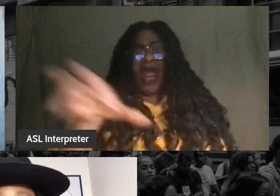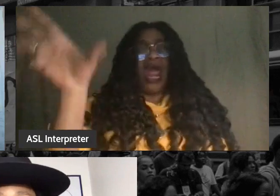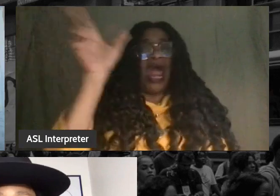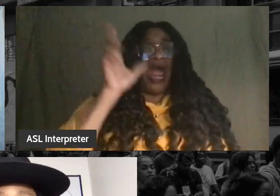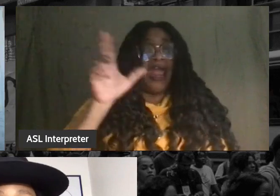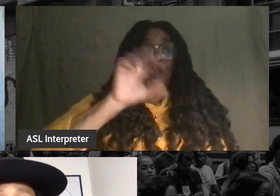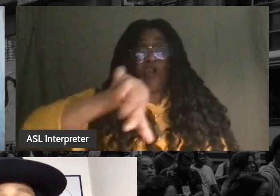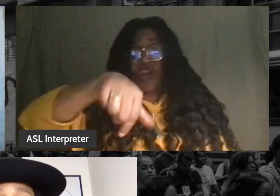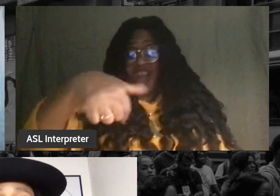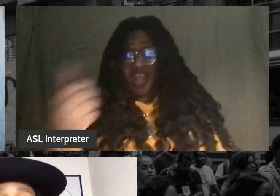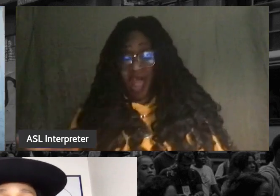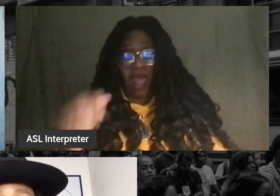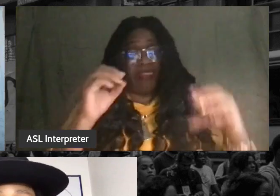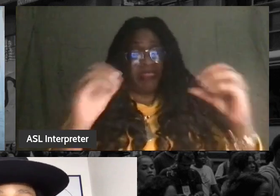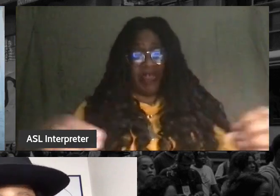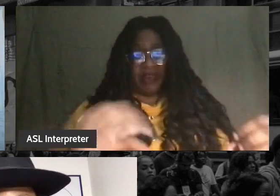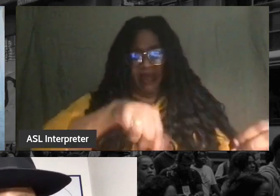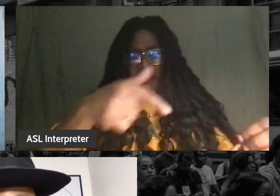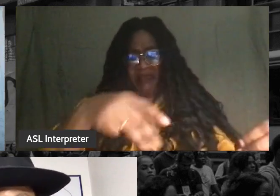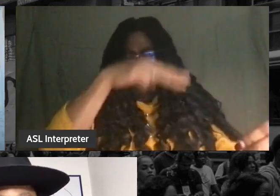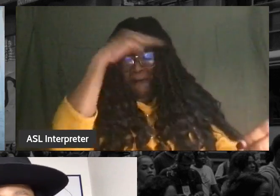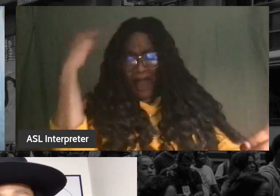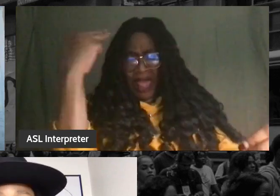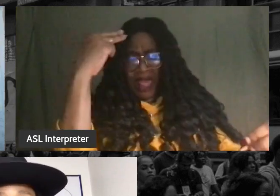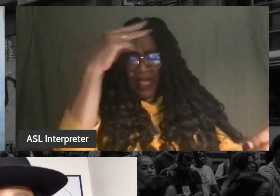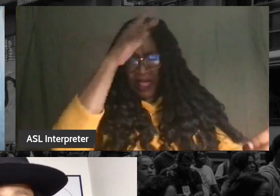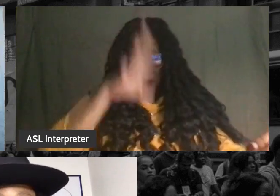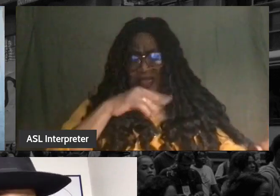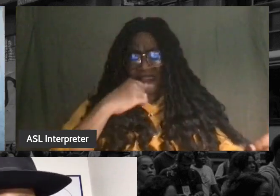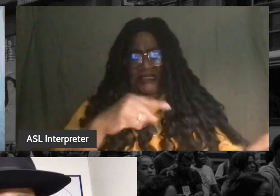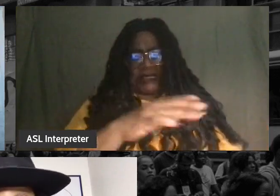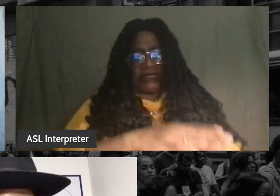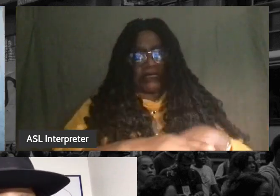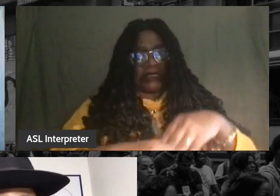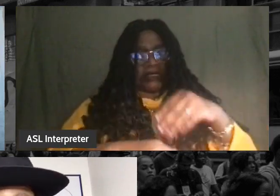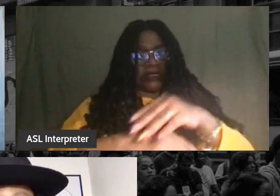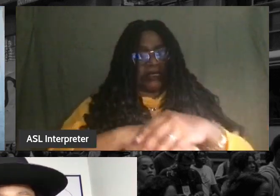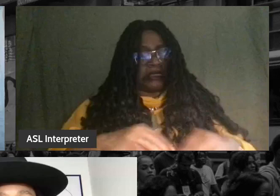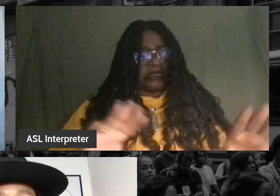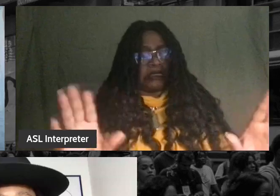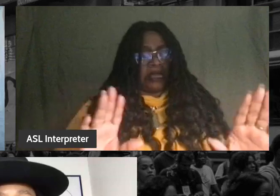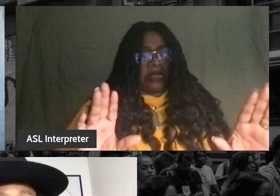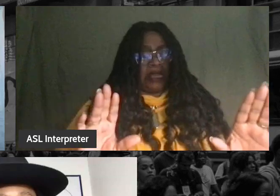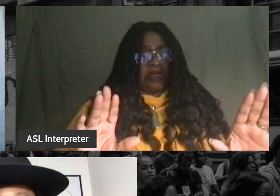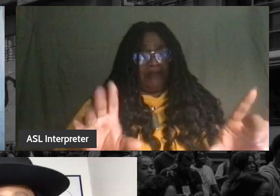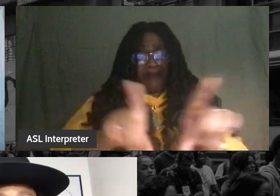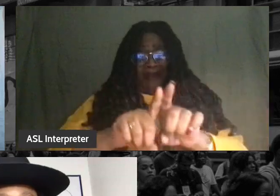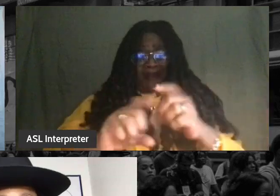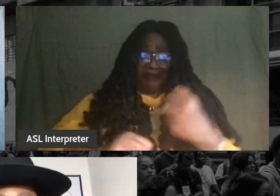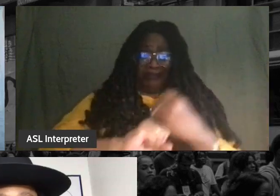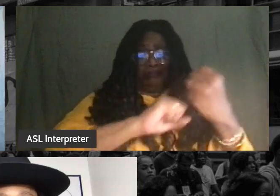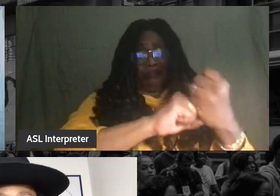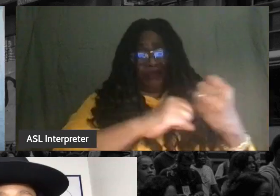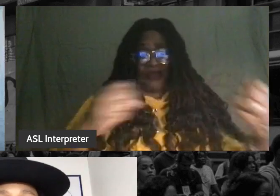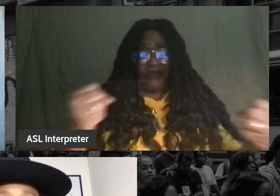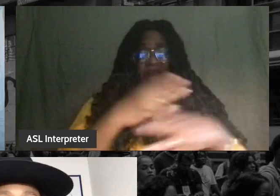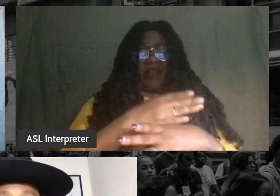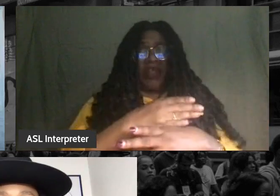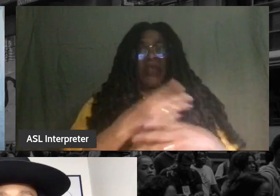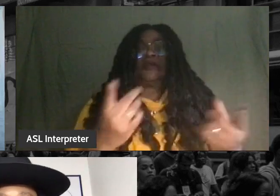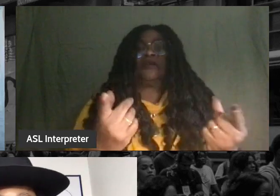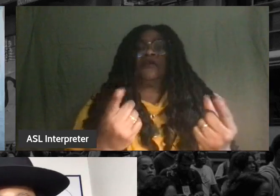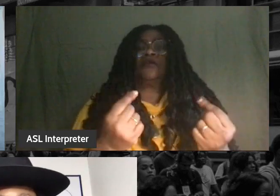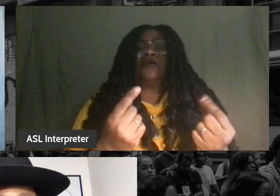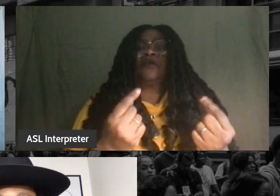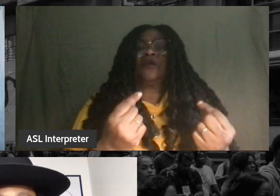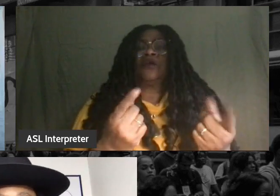out loud that they were even uncomfortable in barbershops, let alone afraid. So I suffered in silence for the majority